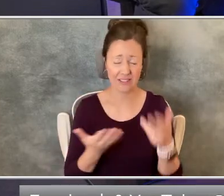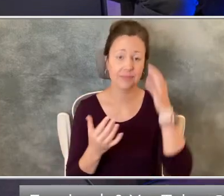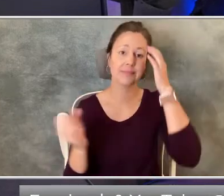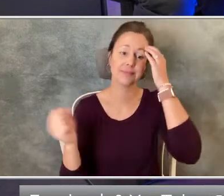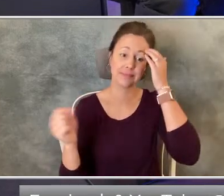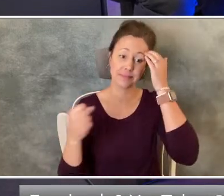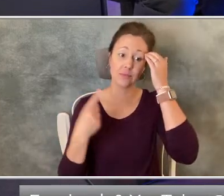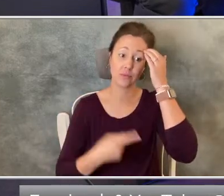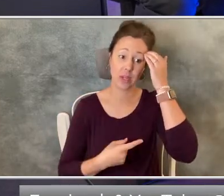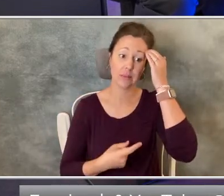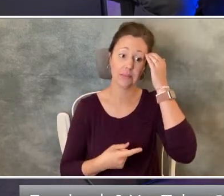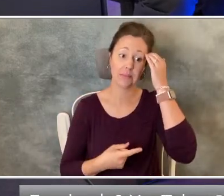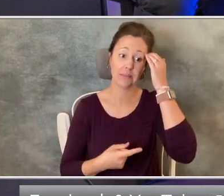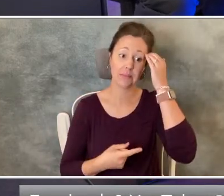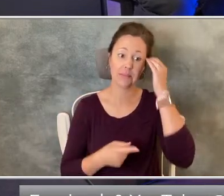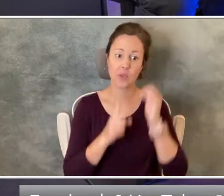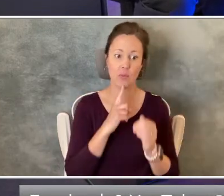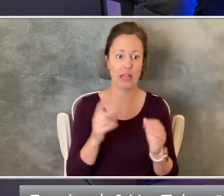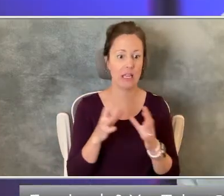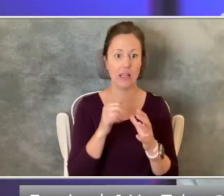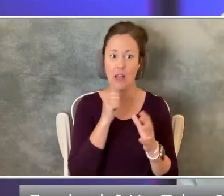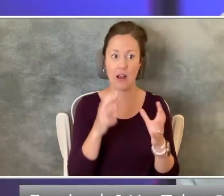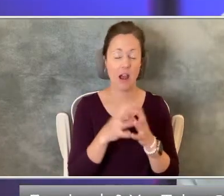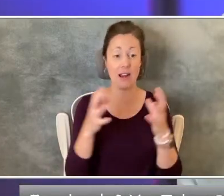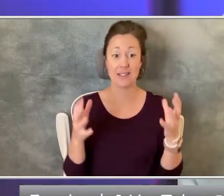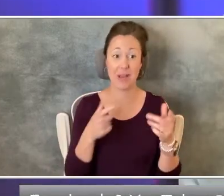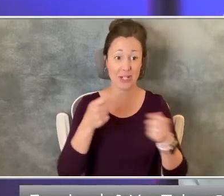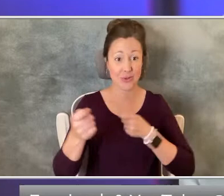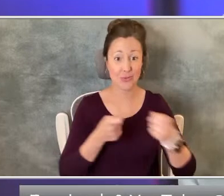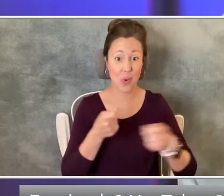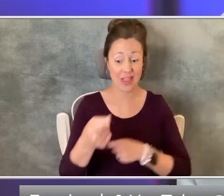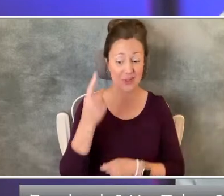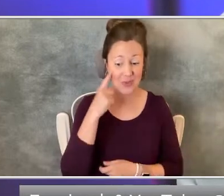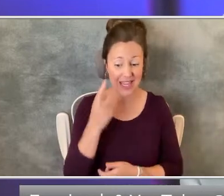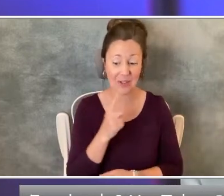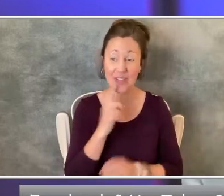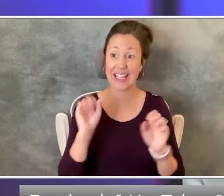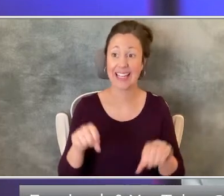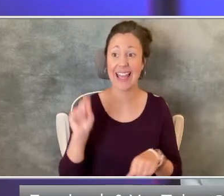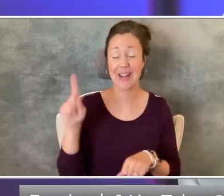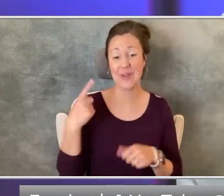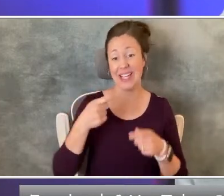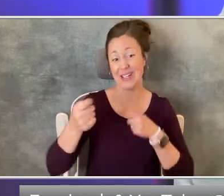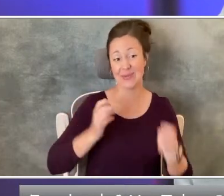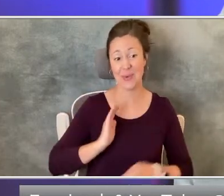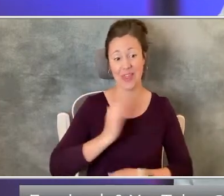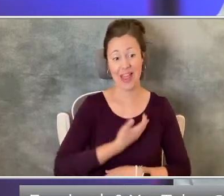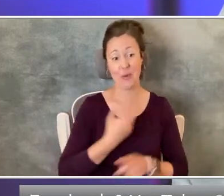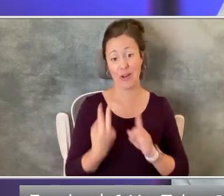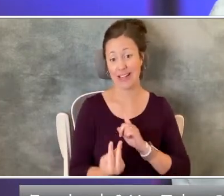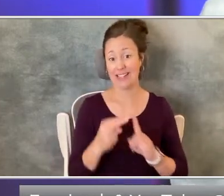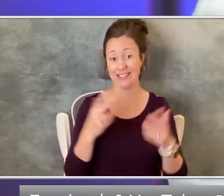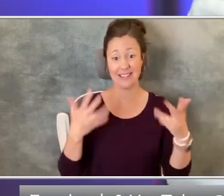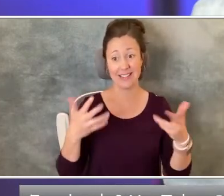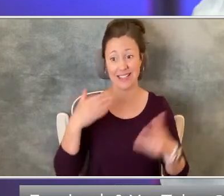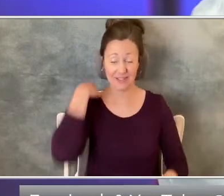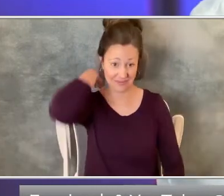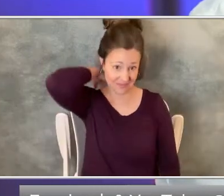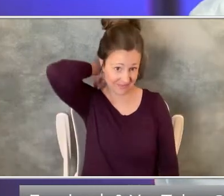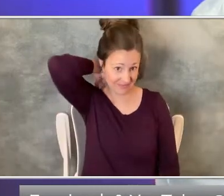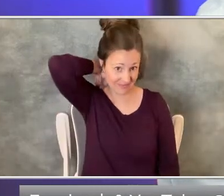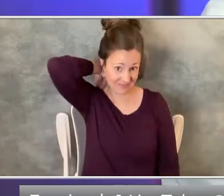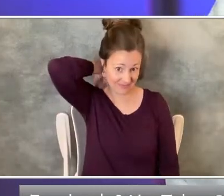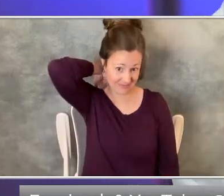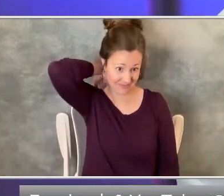far less control over it than you think it would be. We can only control our end. Sure, once you get it. Right. So that's just the unpredictability